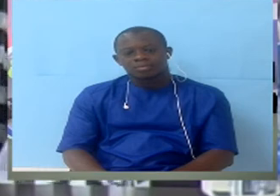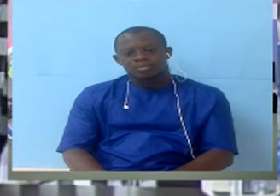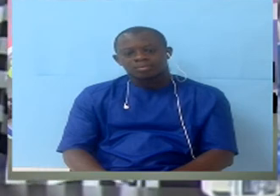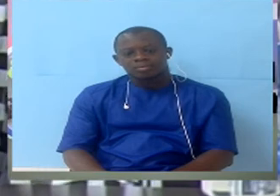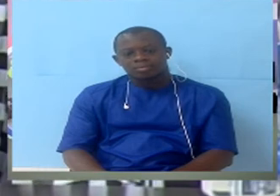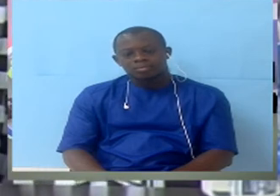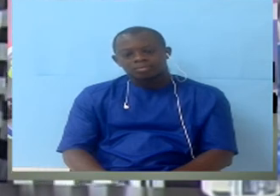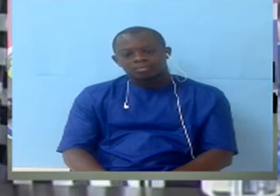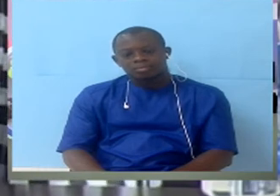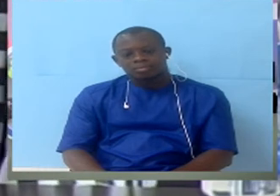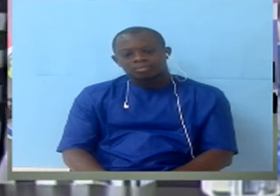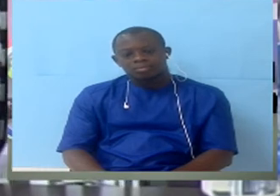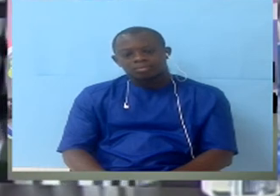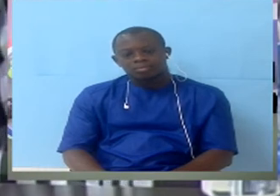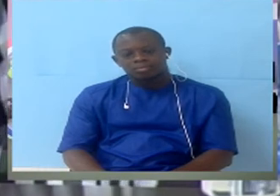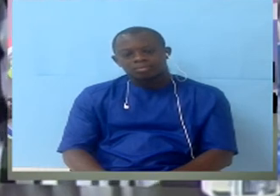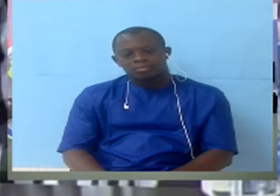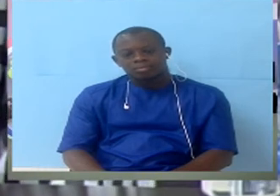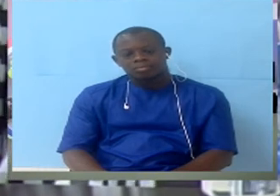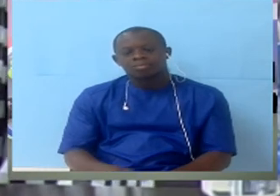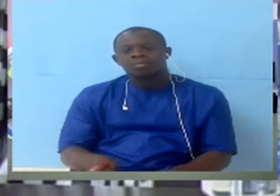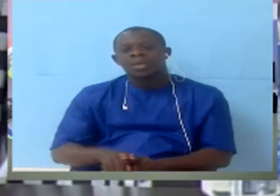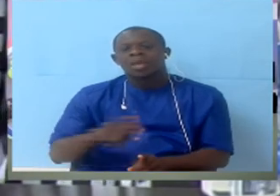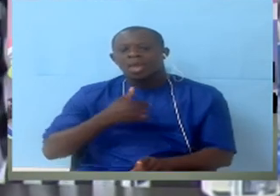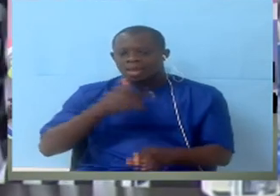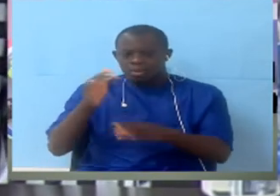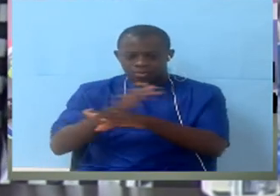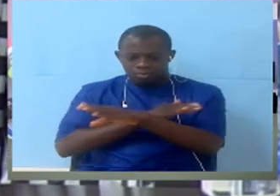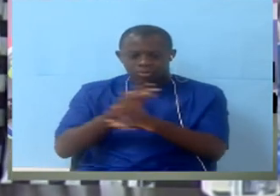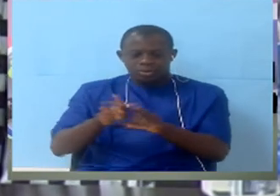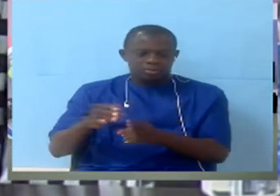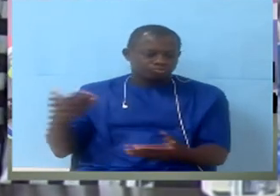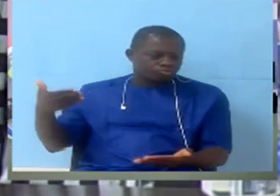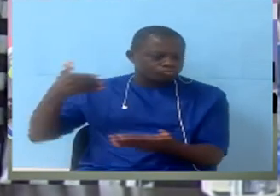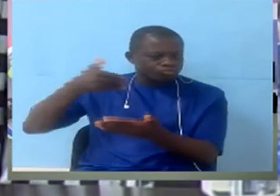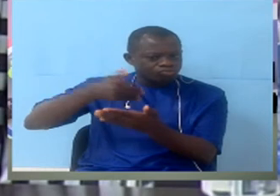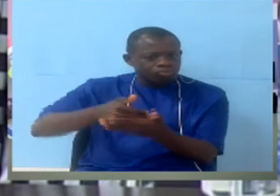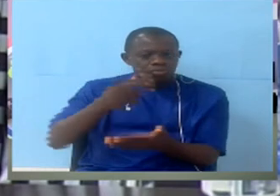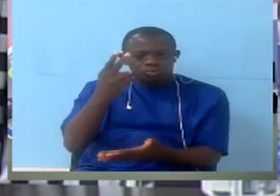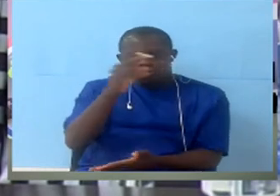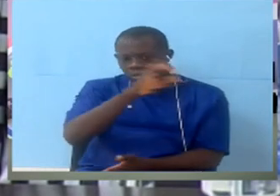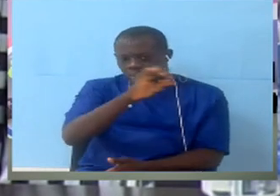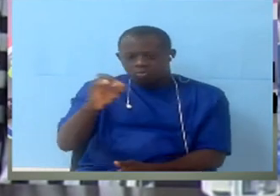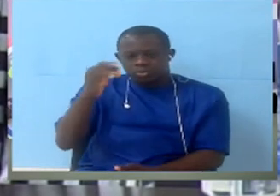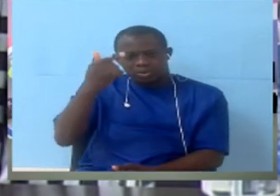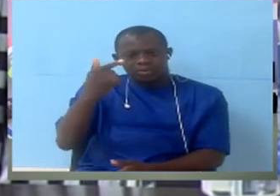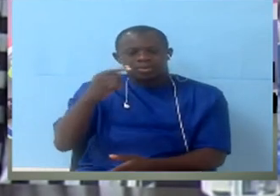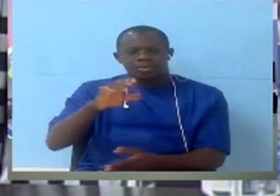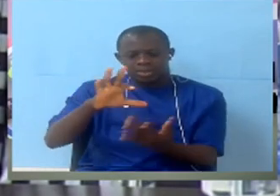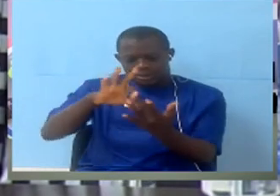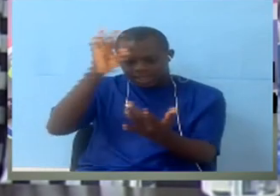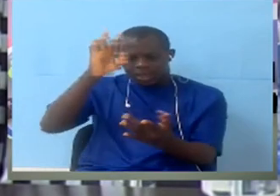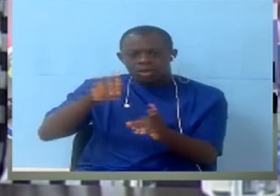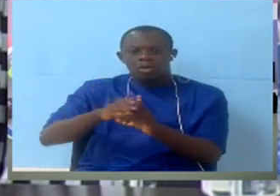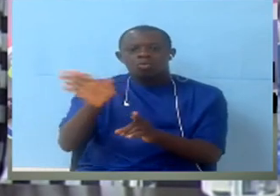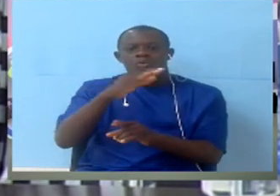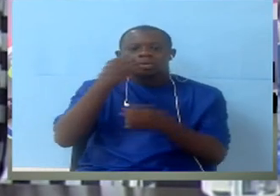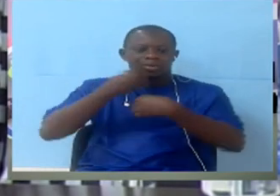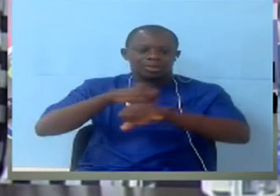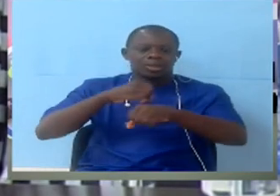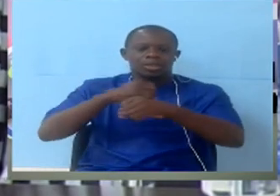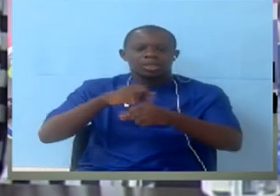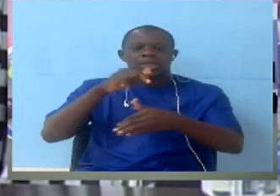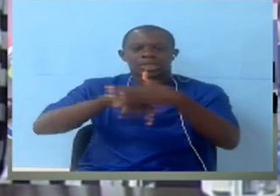trained in the ECOWAS standby force in Senegal. I was there till 2007 when I was selected to go and attend a training in Senegal by the